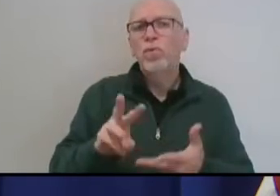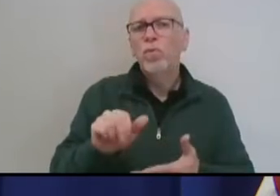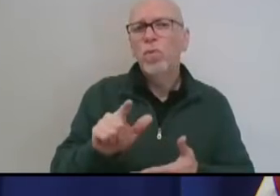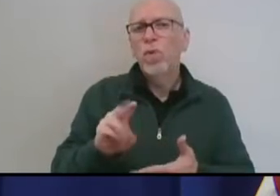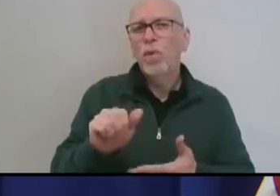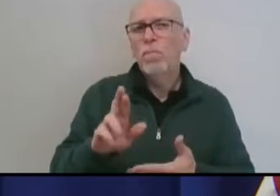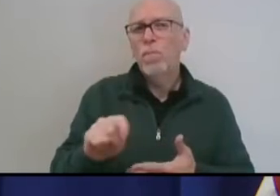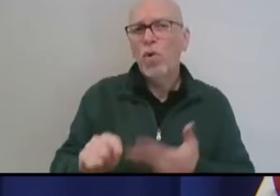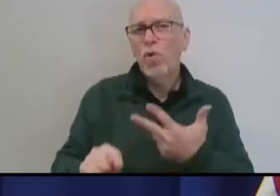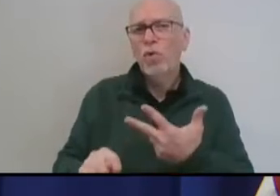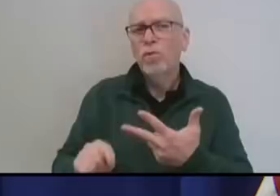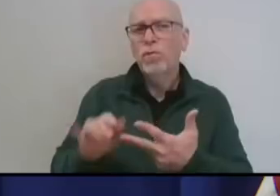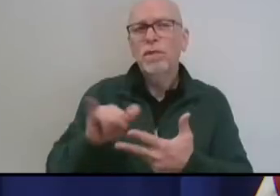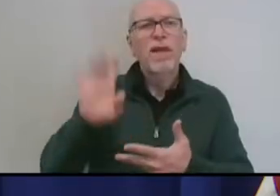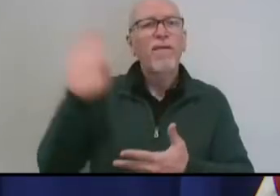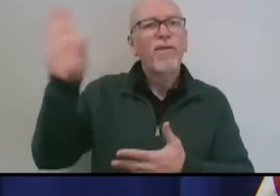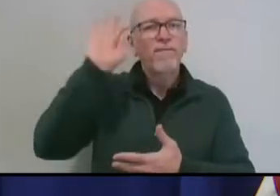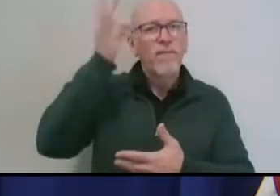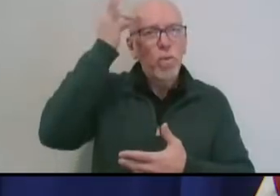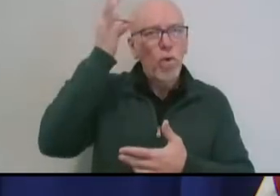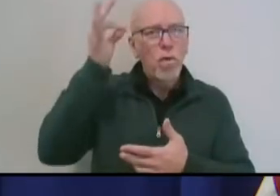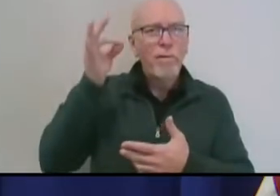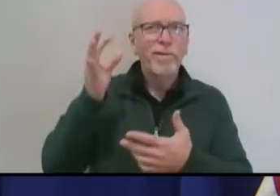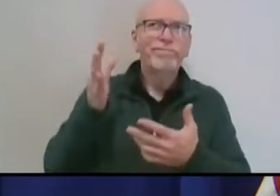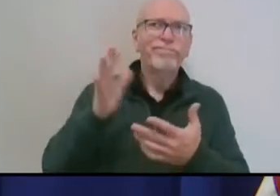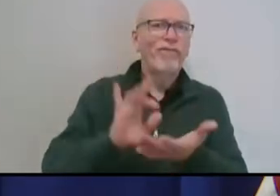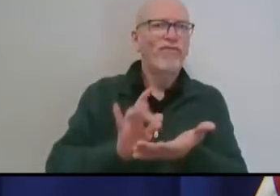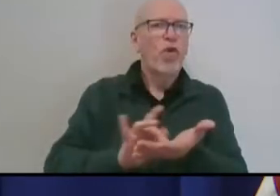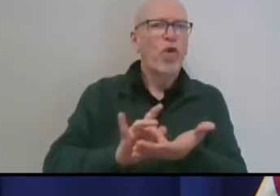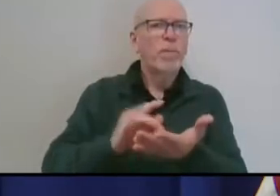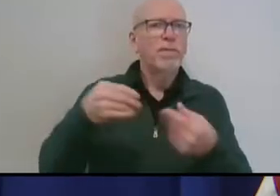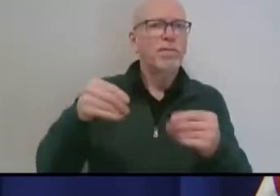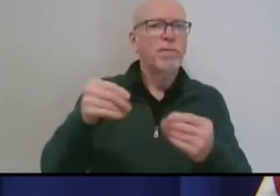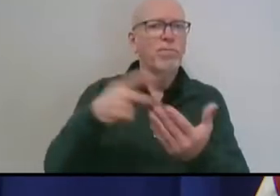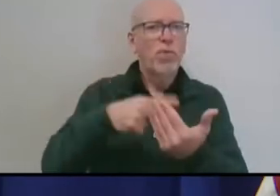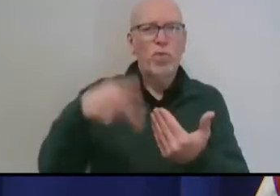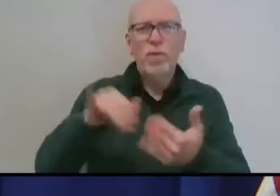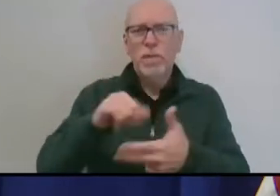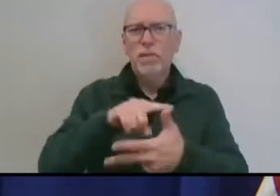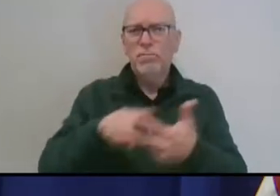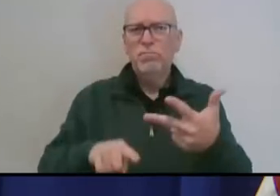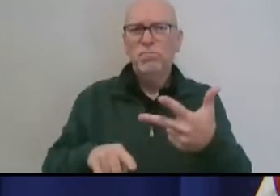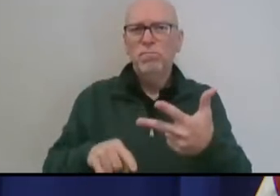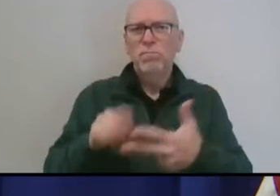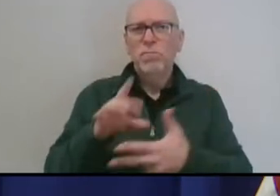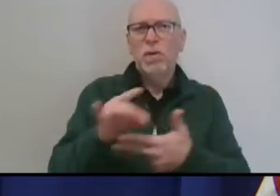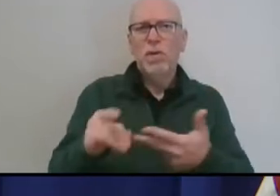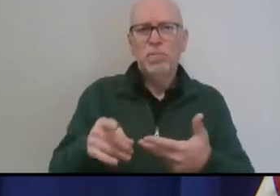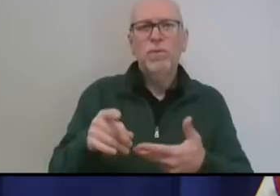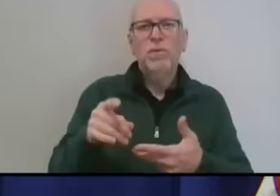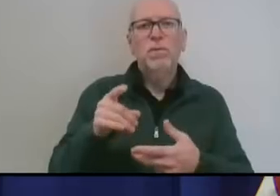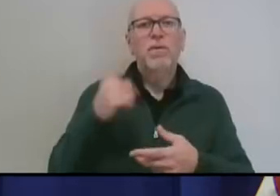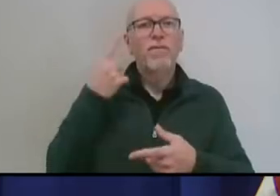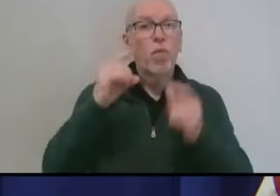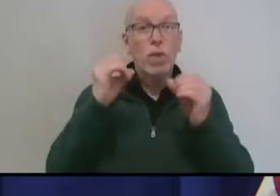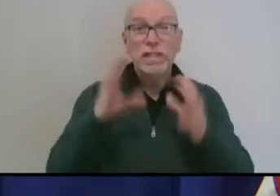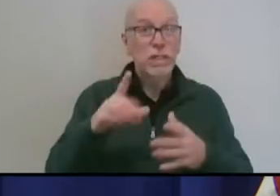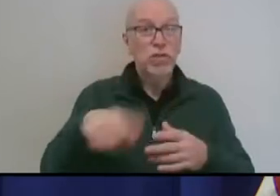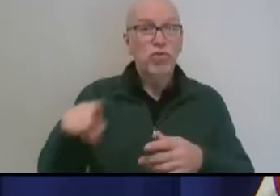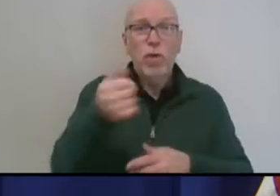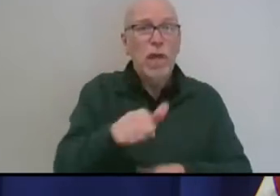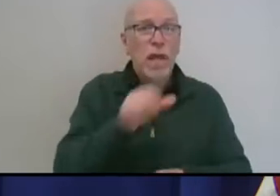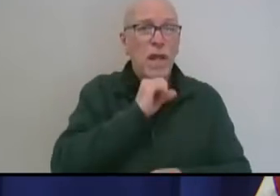that's when you think about the federal pharmacy program, there are those options as well for teachers of all